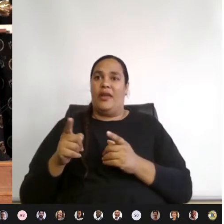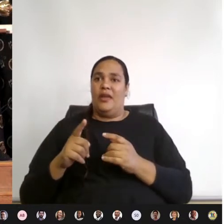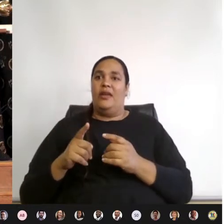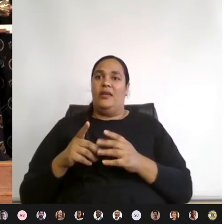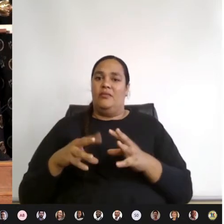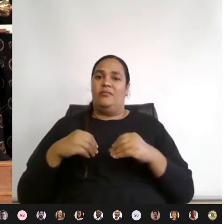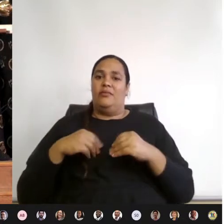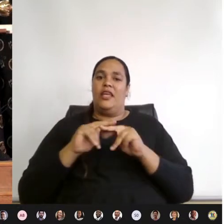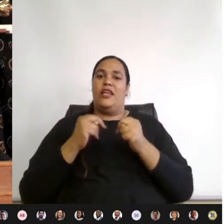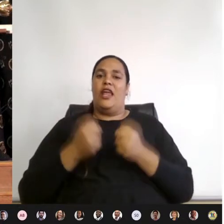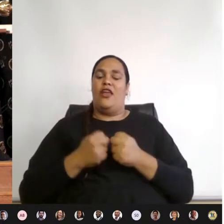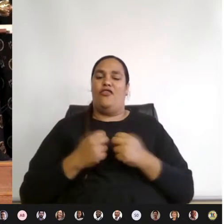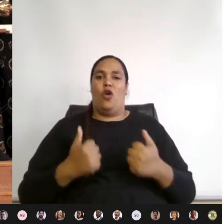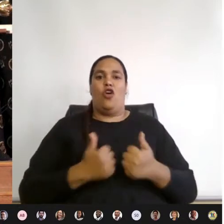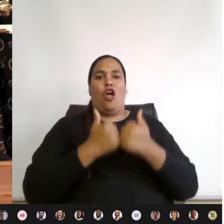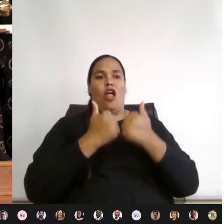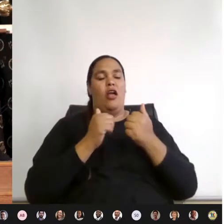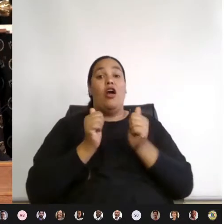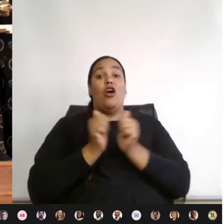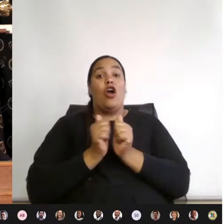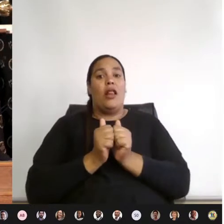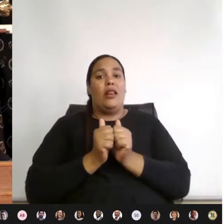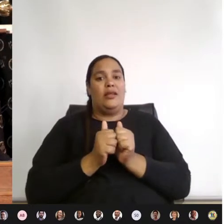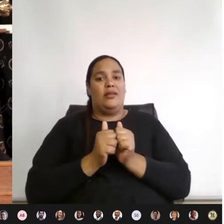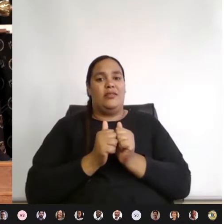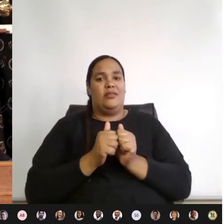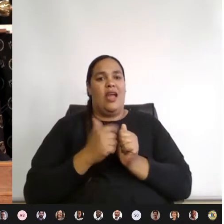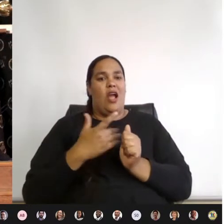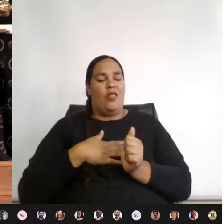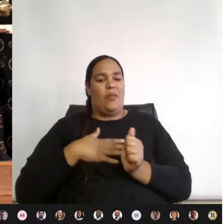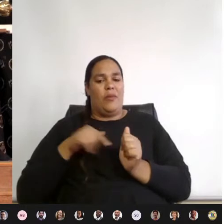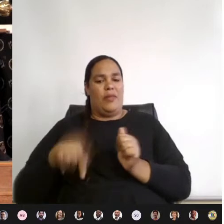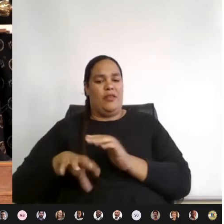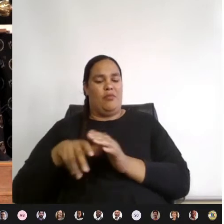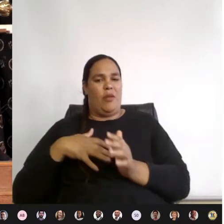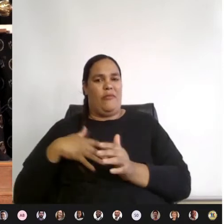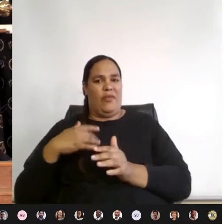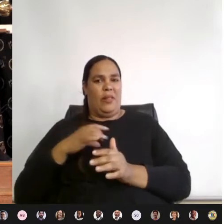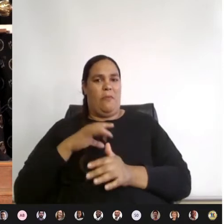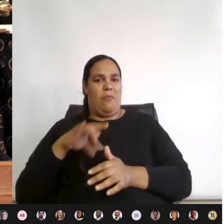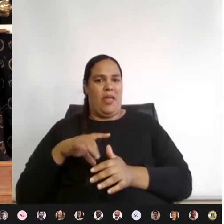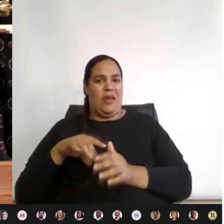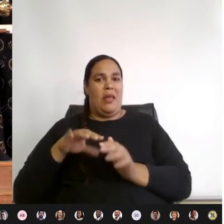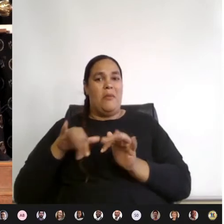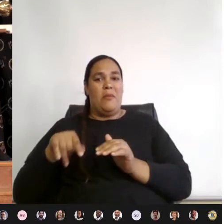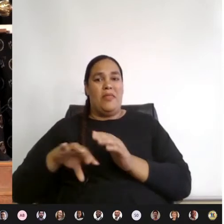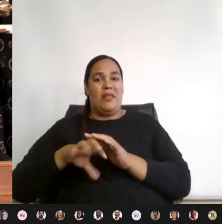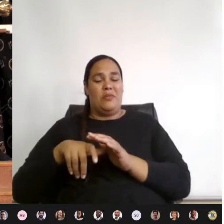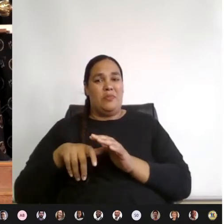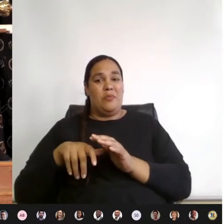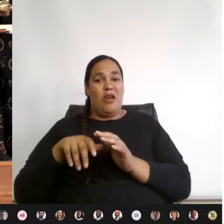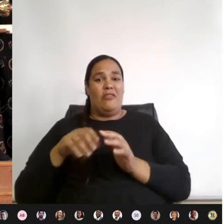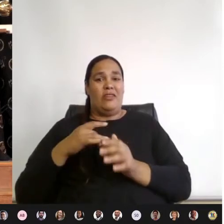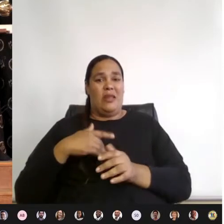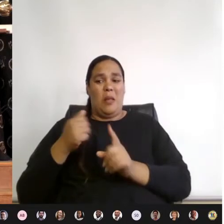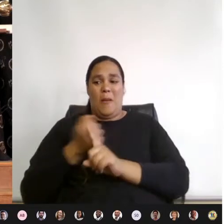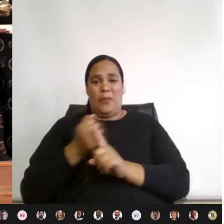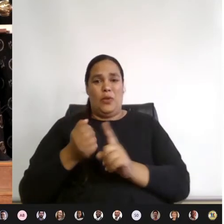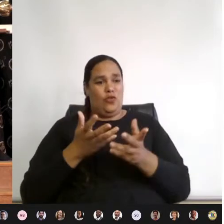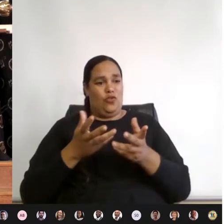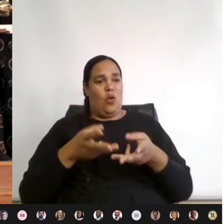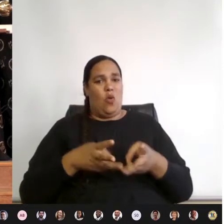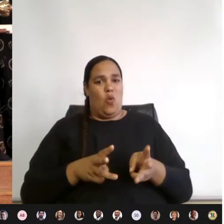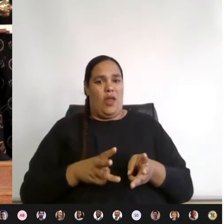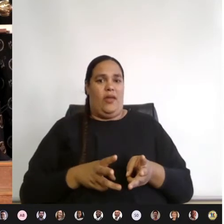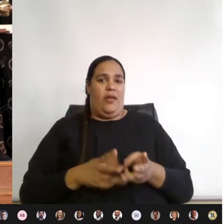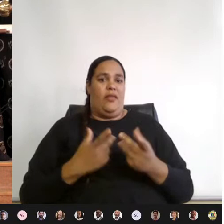national colleagues when the citizens of this province are feeling pain, when the citizens of this province are being abused in the way that they were